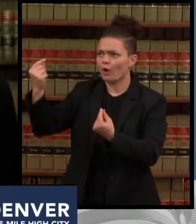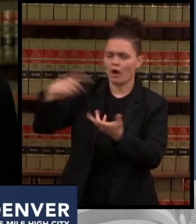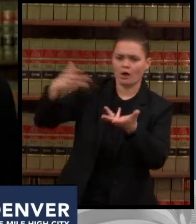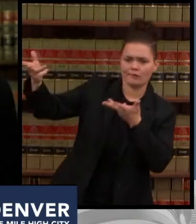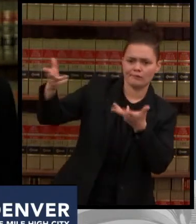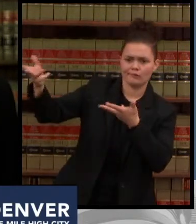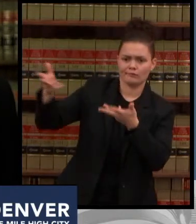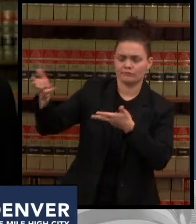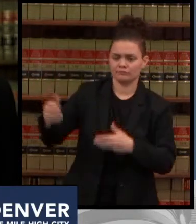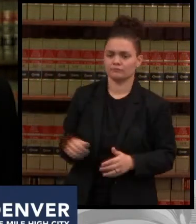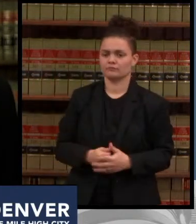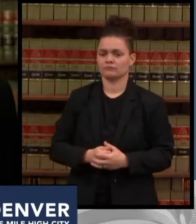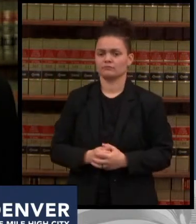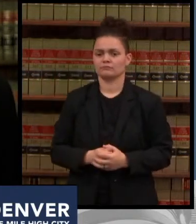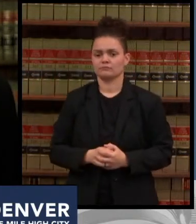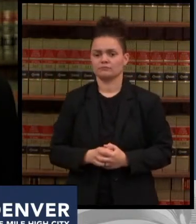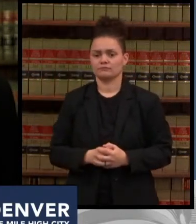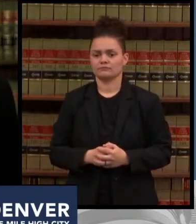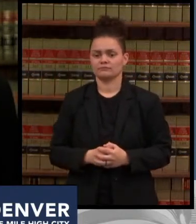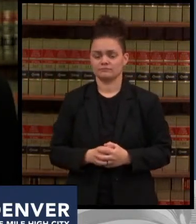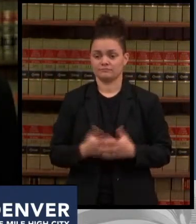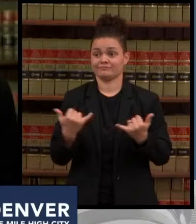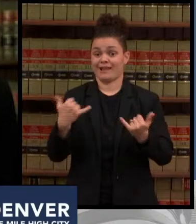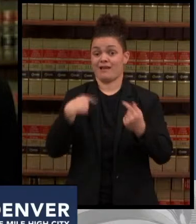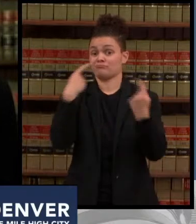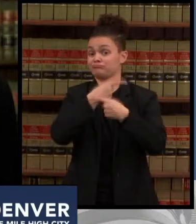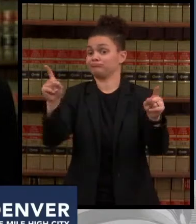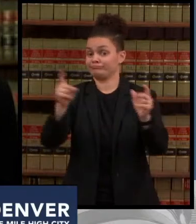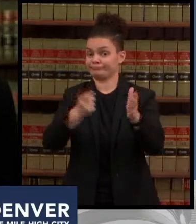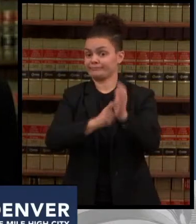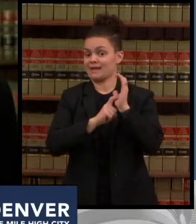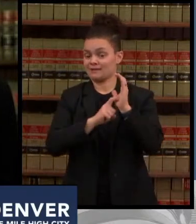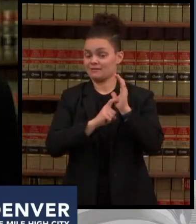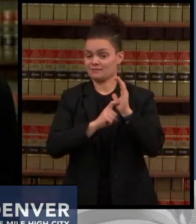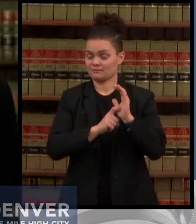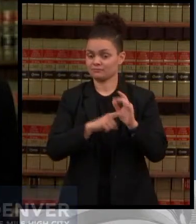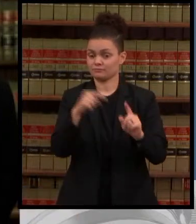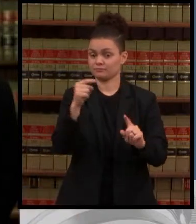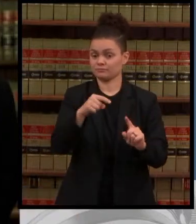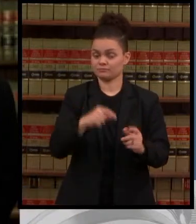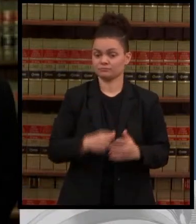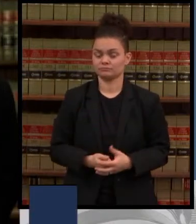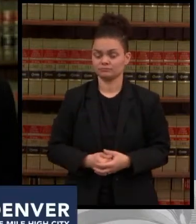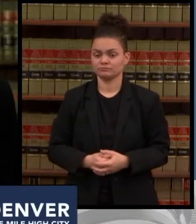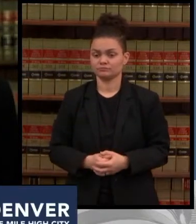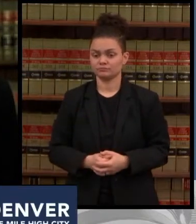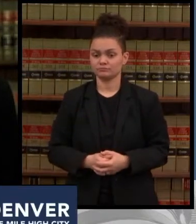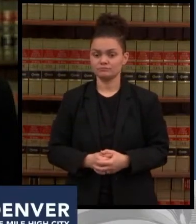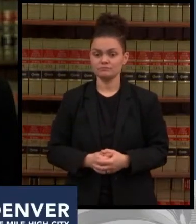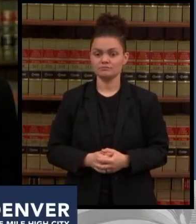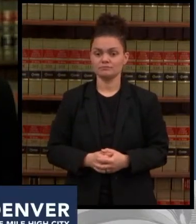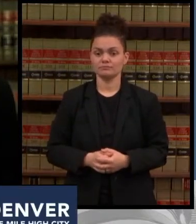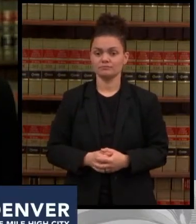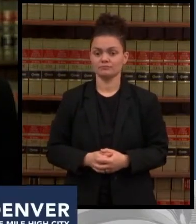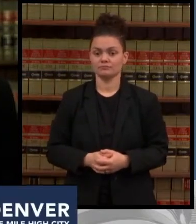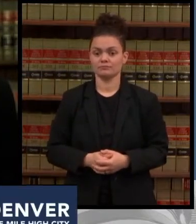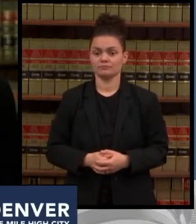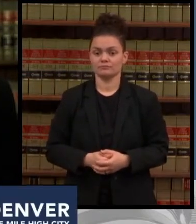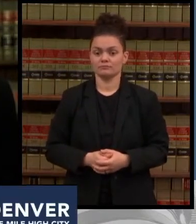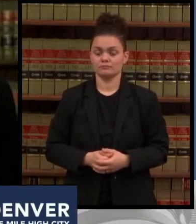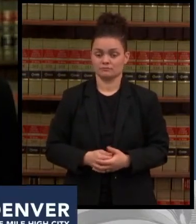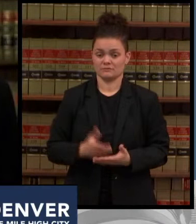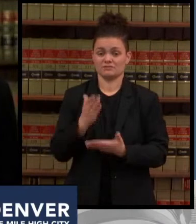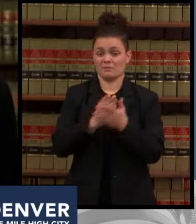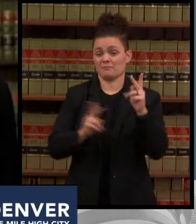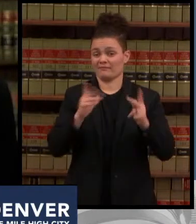these mandates do not come without, well, they come with inconvenience. We recognize that. And